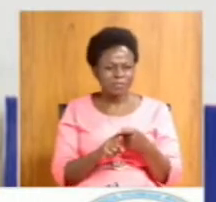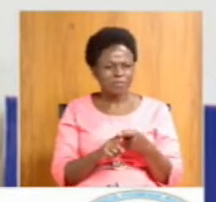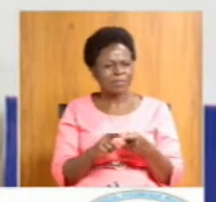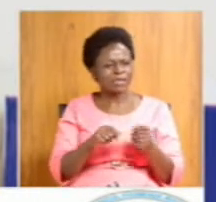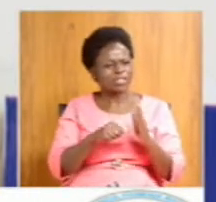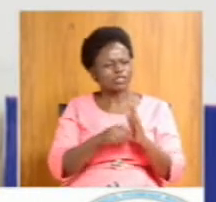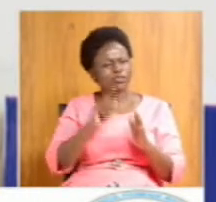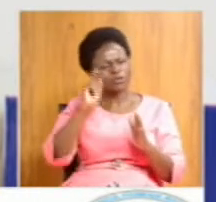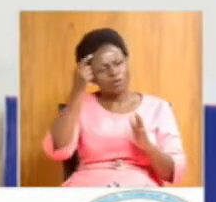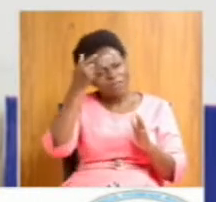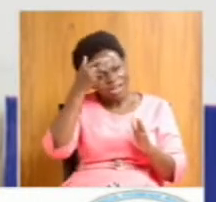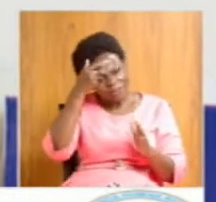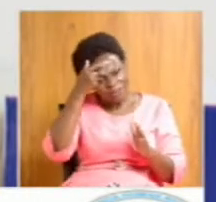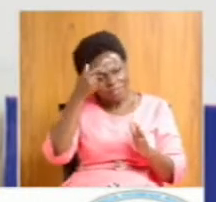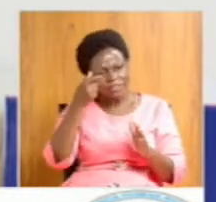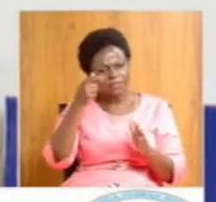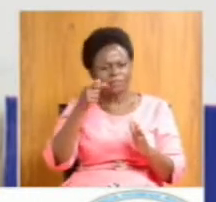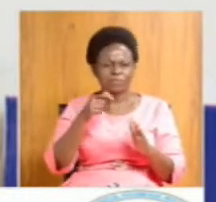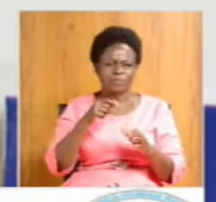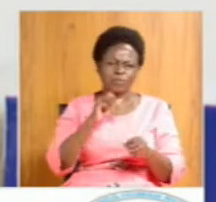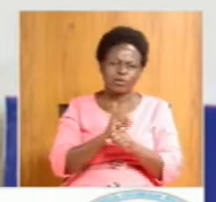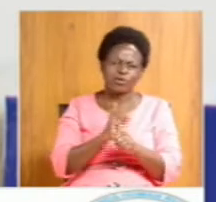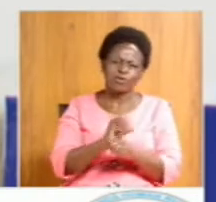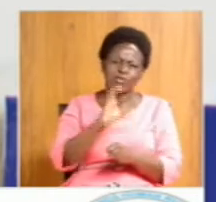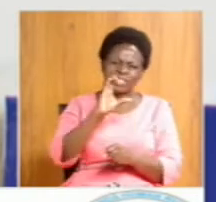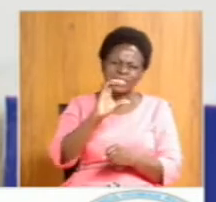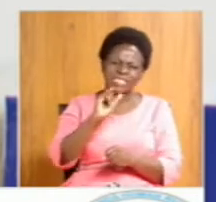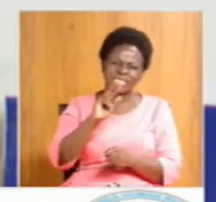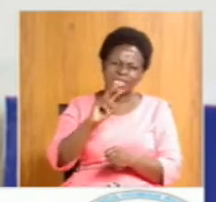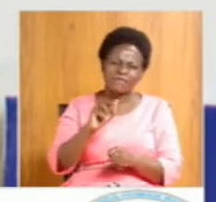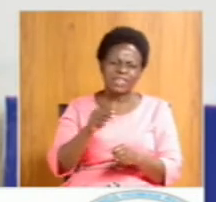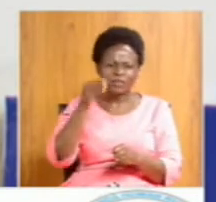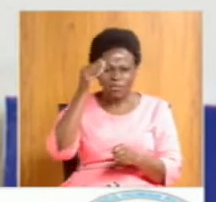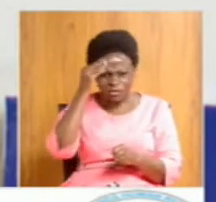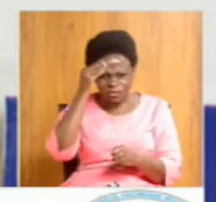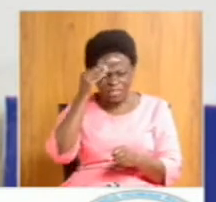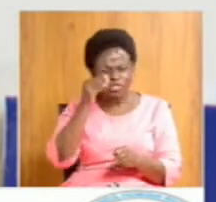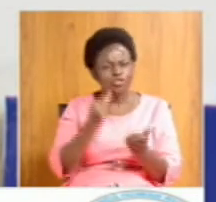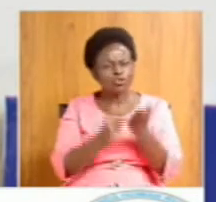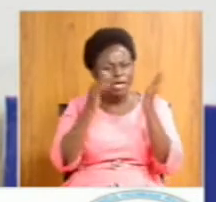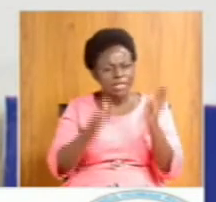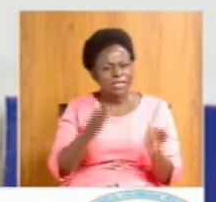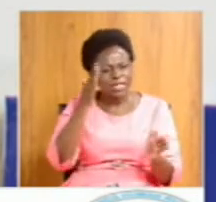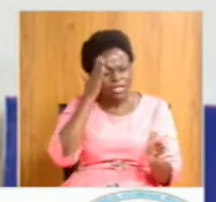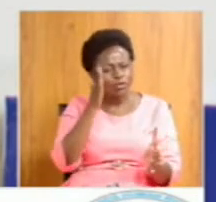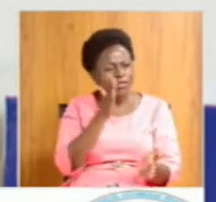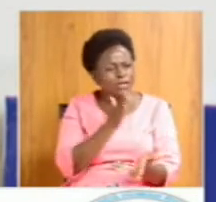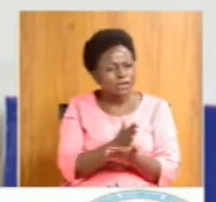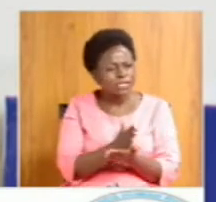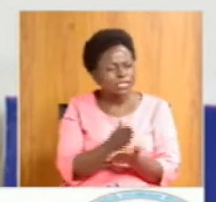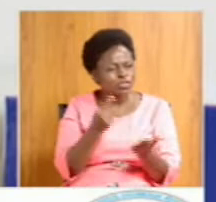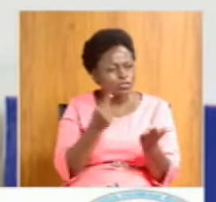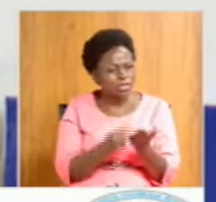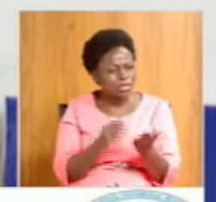agencies of government whose mandate it is to cut out civic education so that Ugandans can know their rights. And I think that is Uganda Human